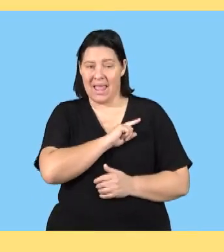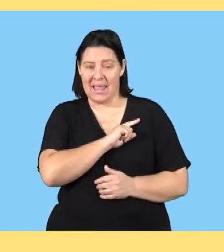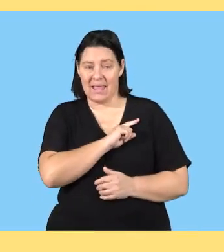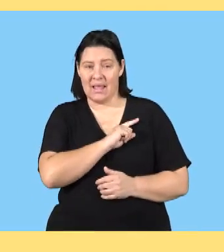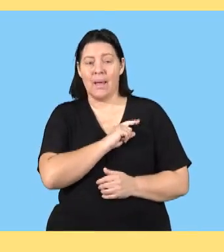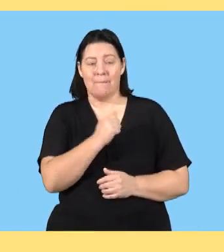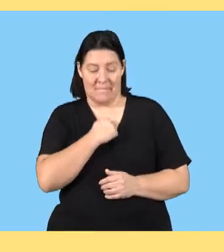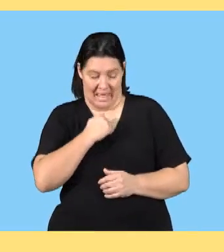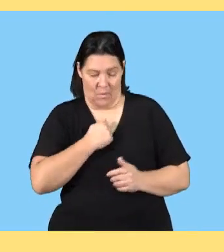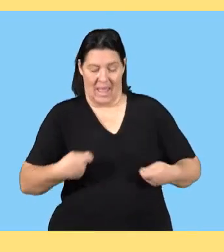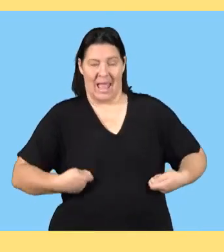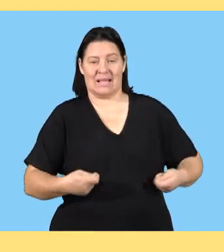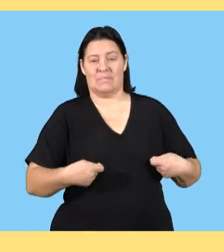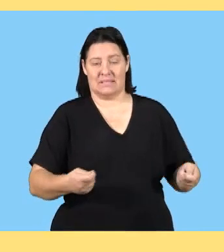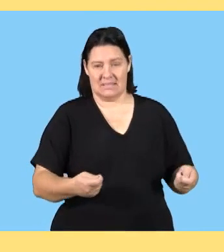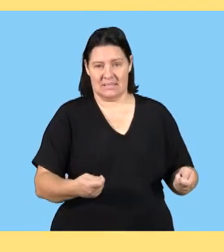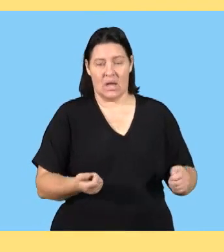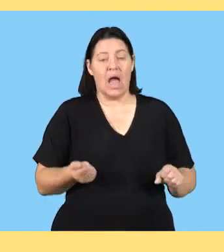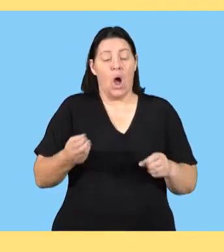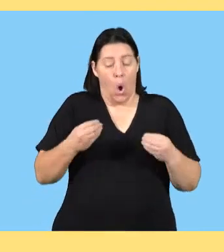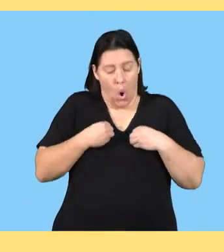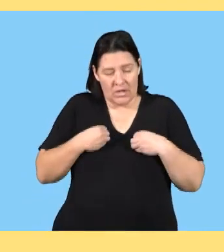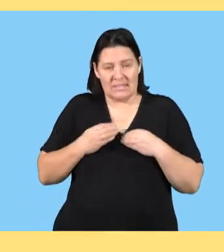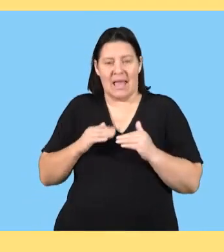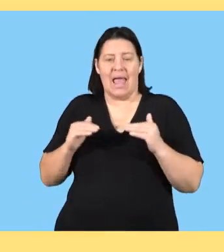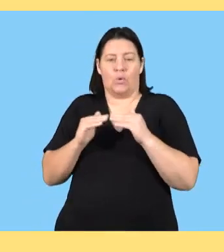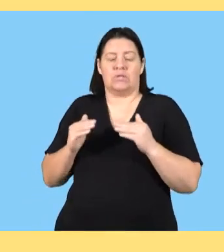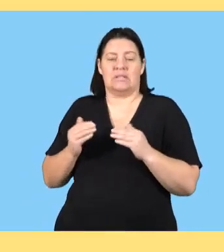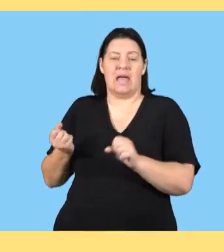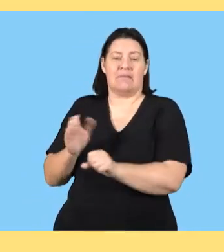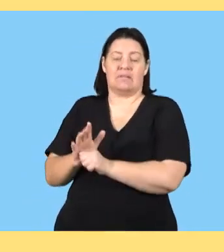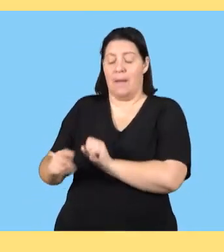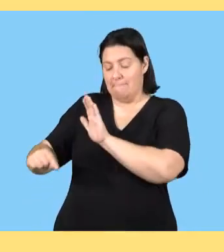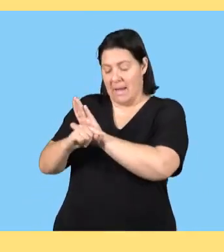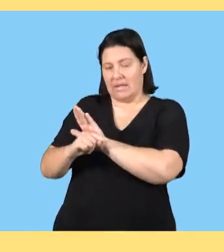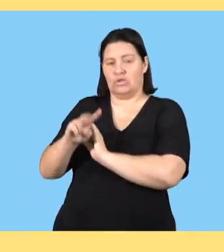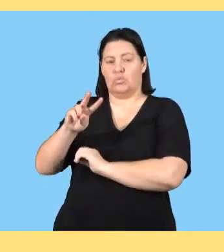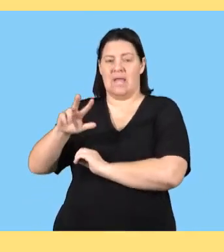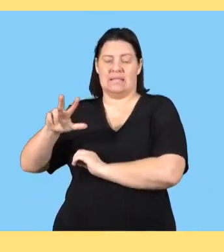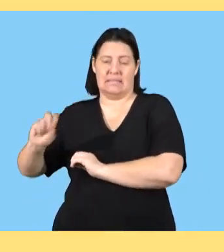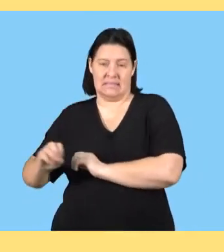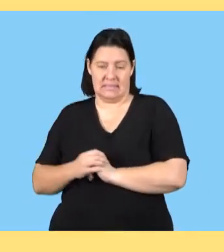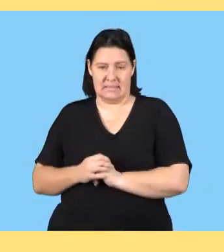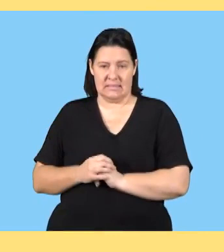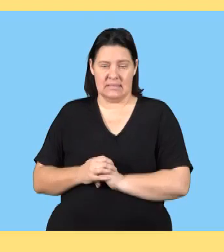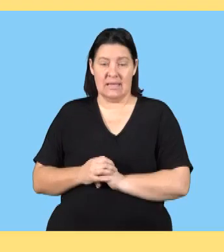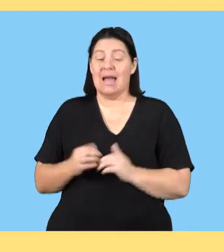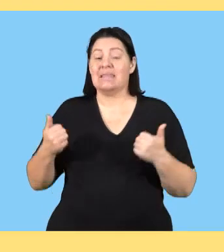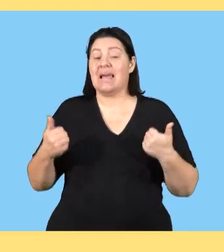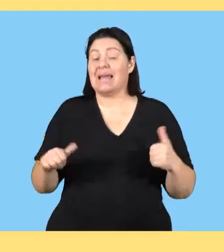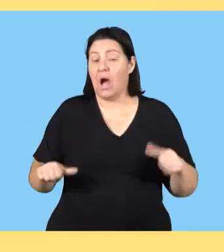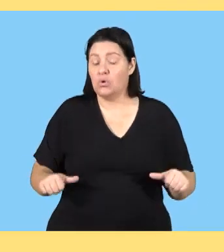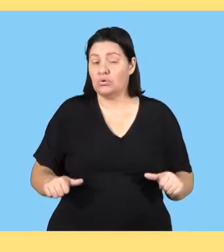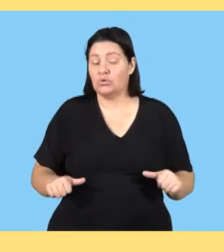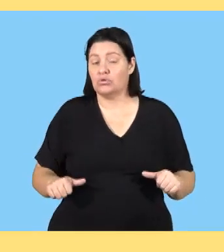is an expense. It will affect owner's equity minus 280. The